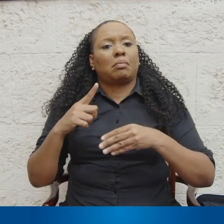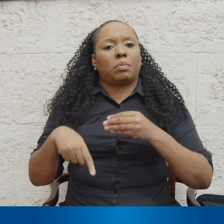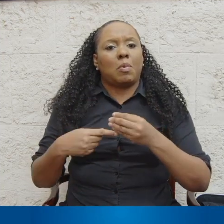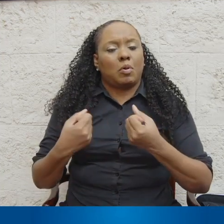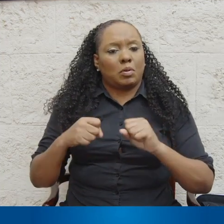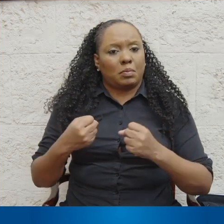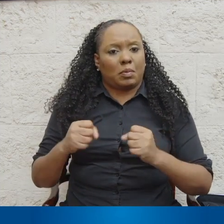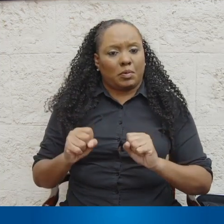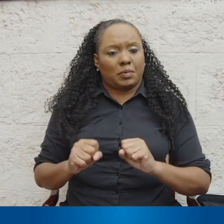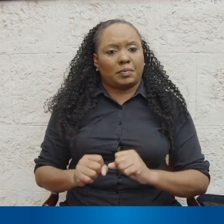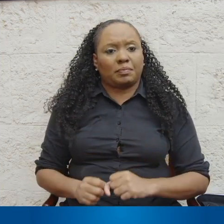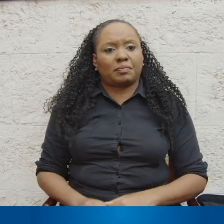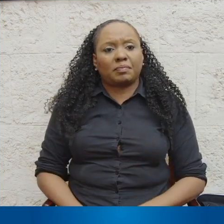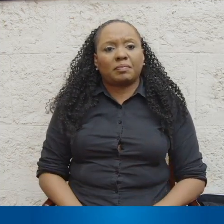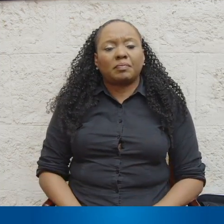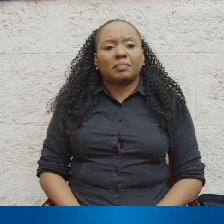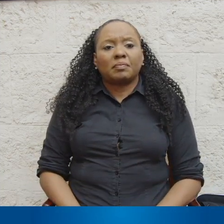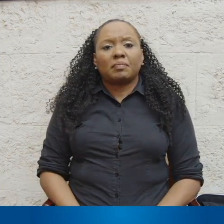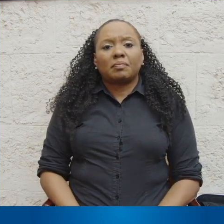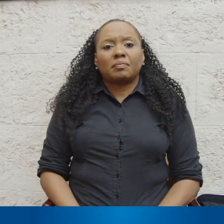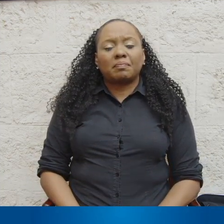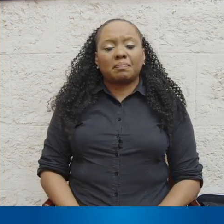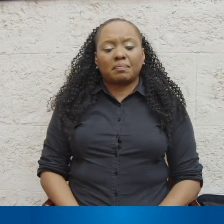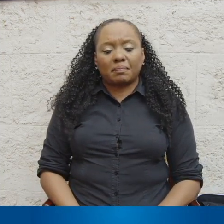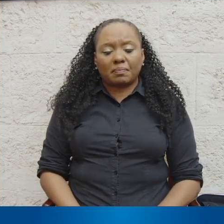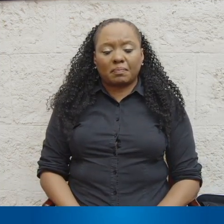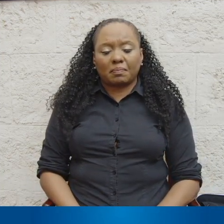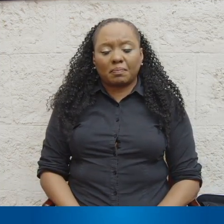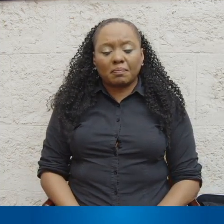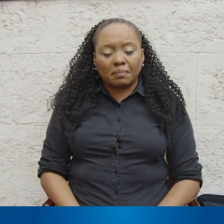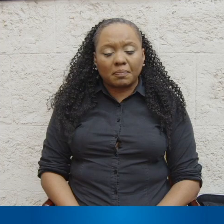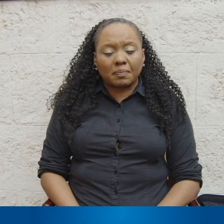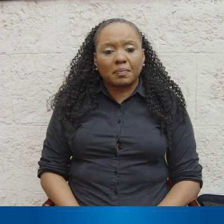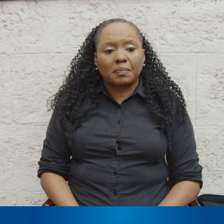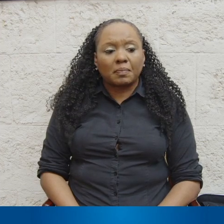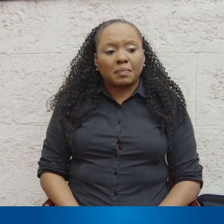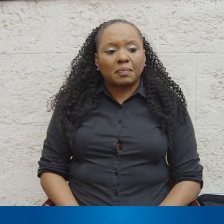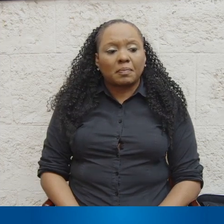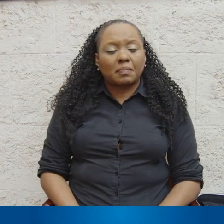and in the sports policy embedded is the note that